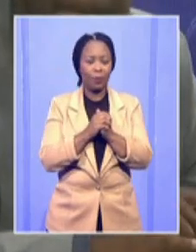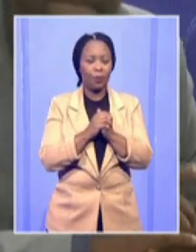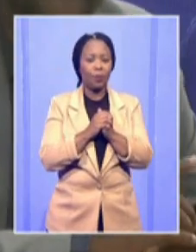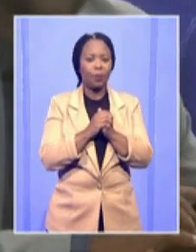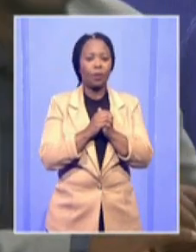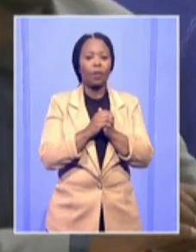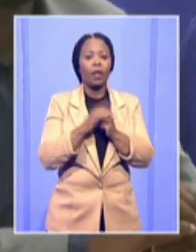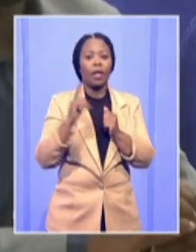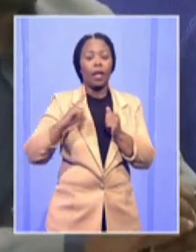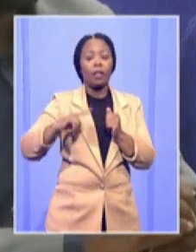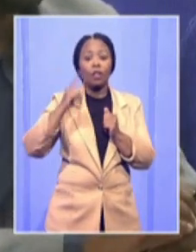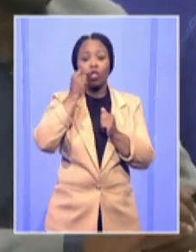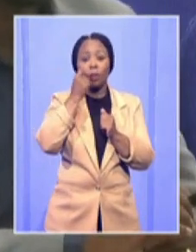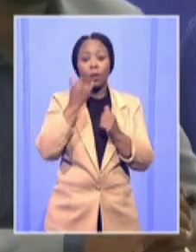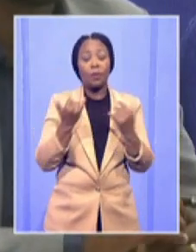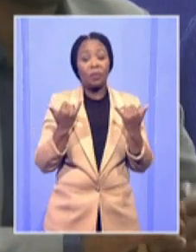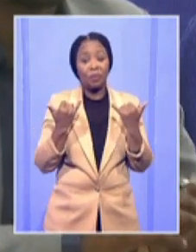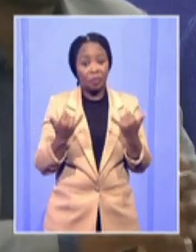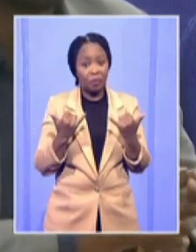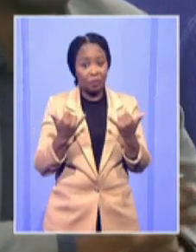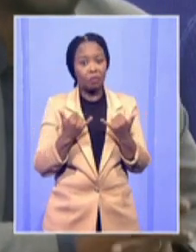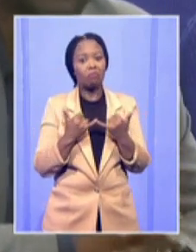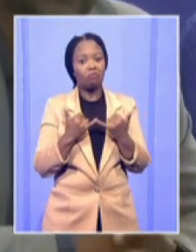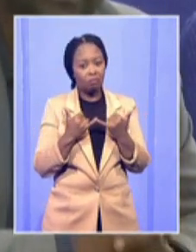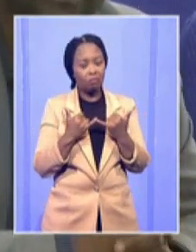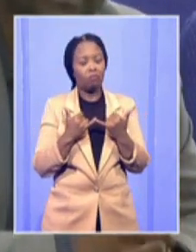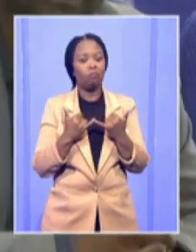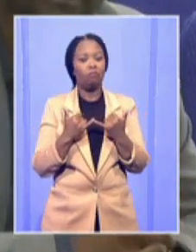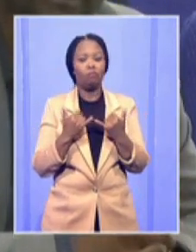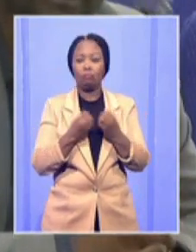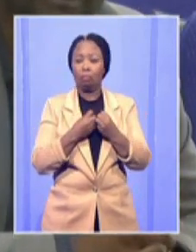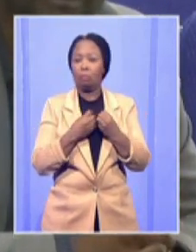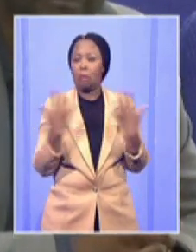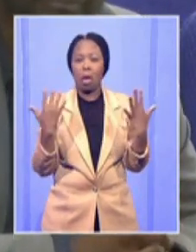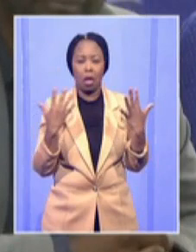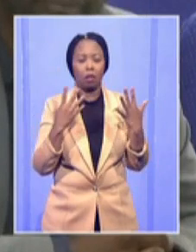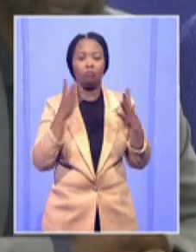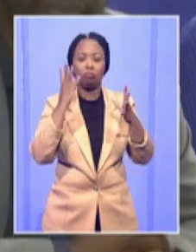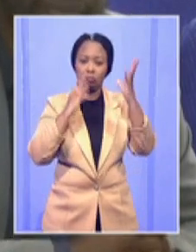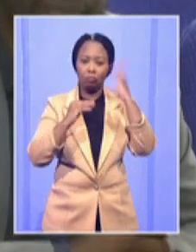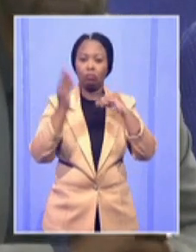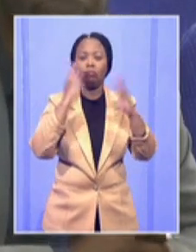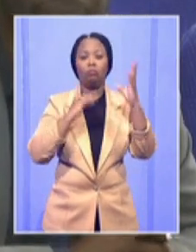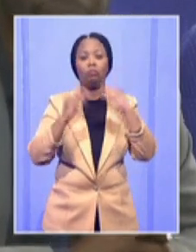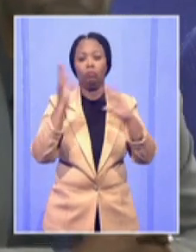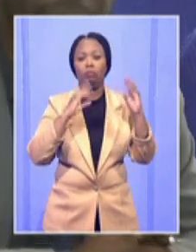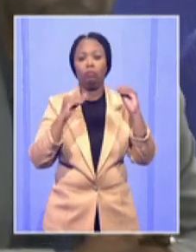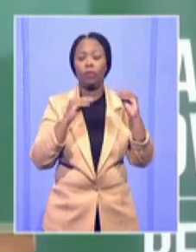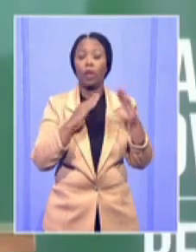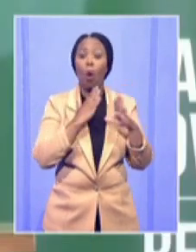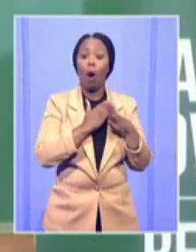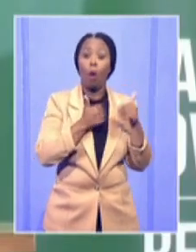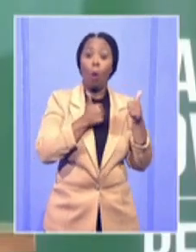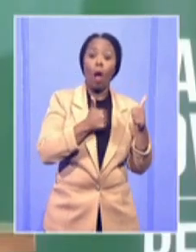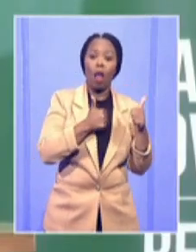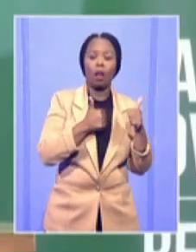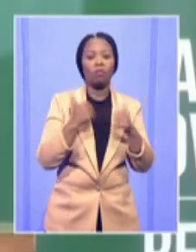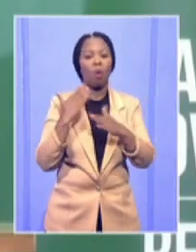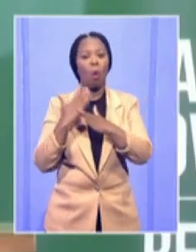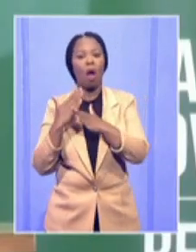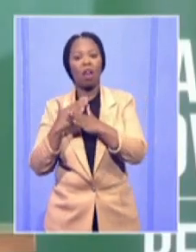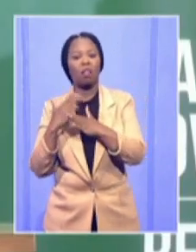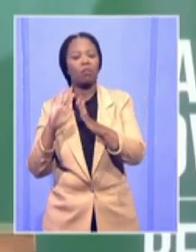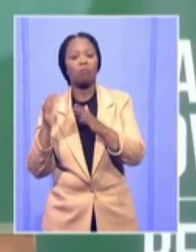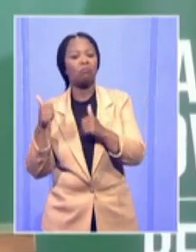stand now, there are numerous lessons on what we have worked well and what have not worked well, and